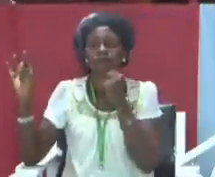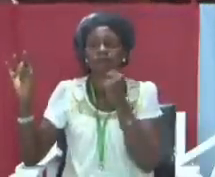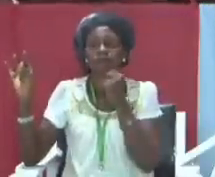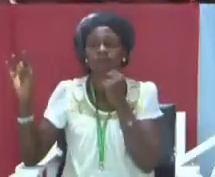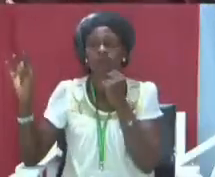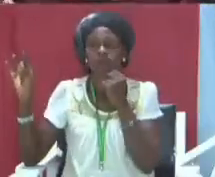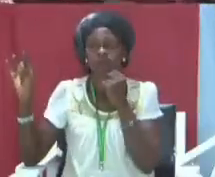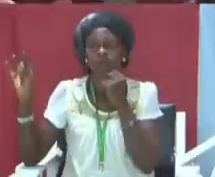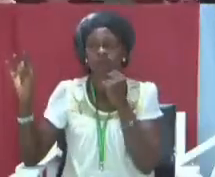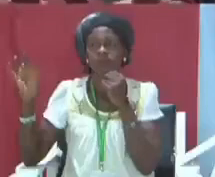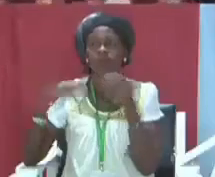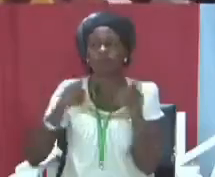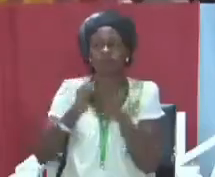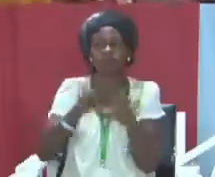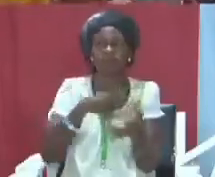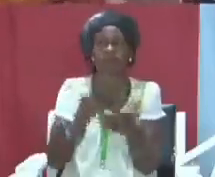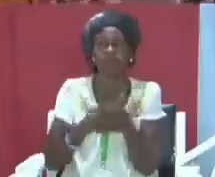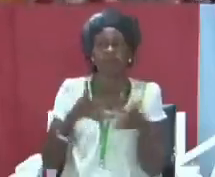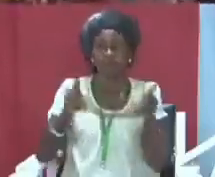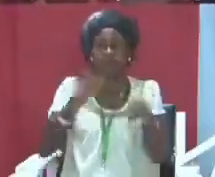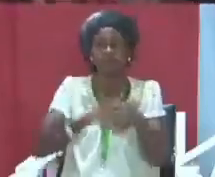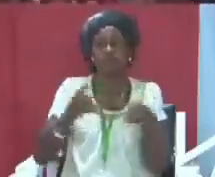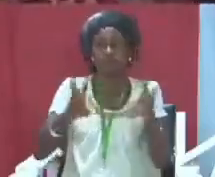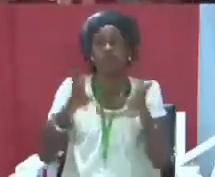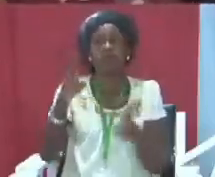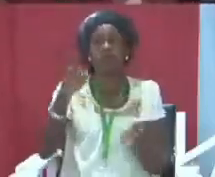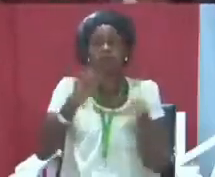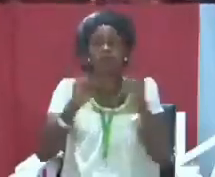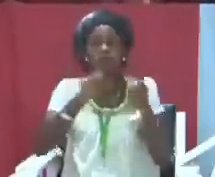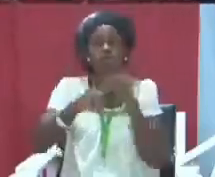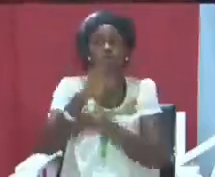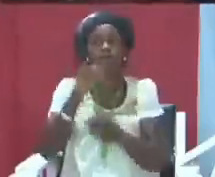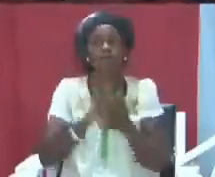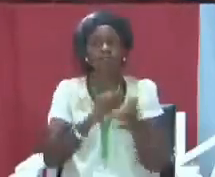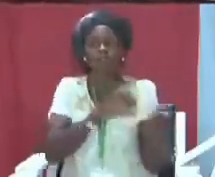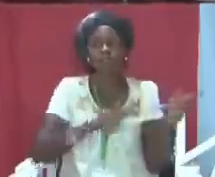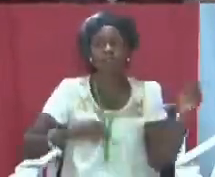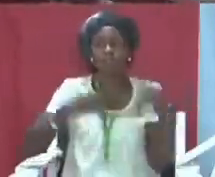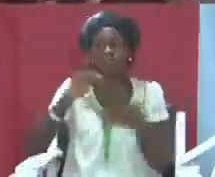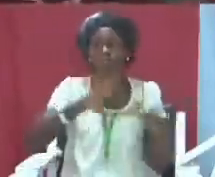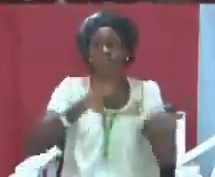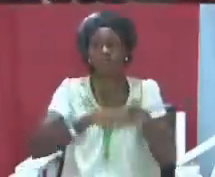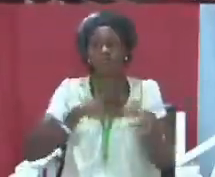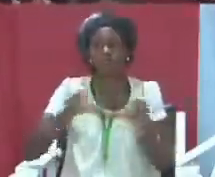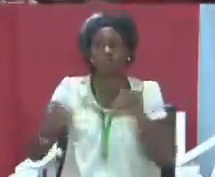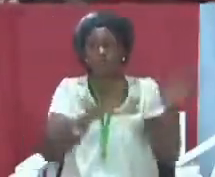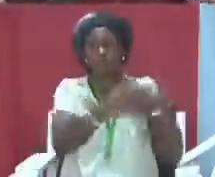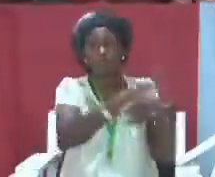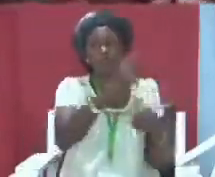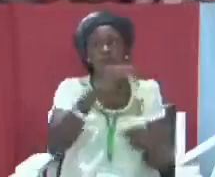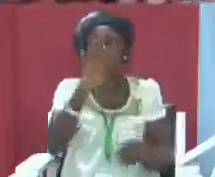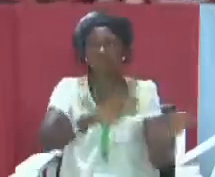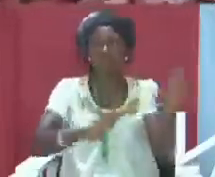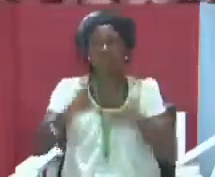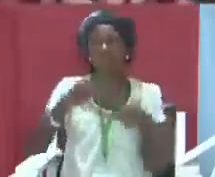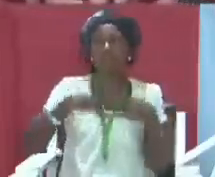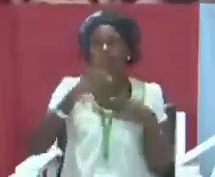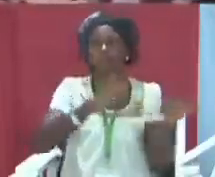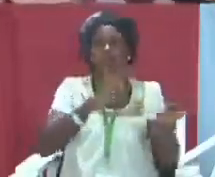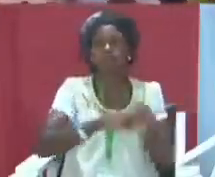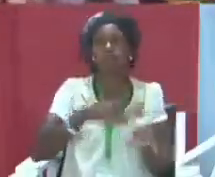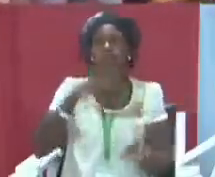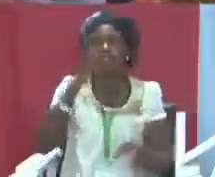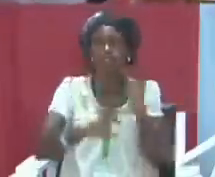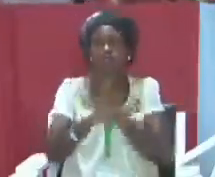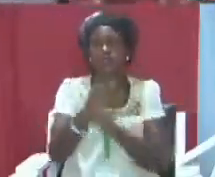And as you arrive, or while you're on the way, begin to say, Lord, have mercy on me. Put away the siege. Have mercy on me. If God could